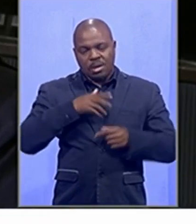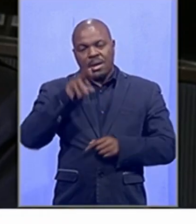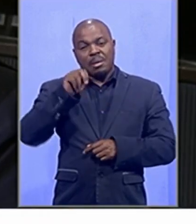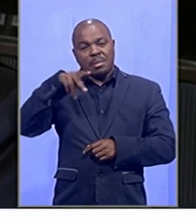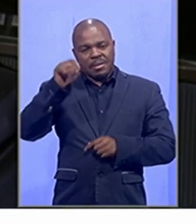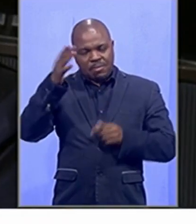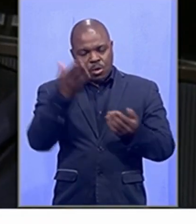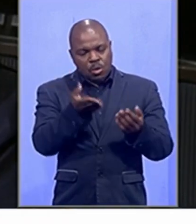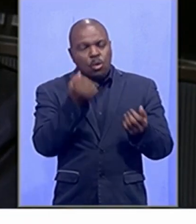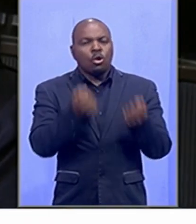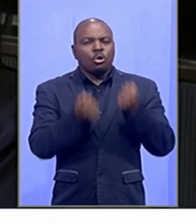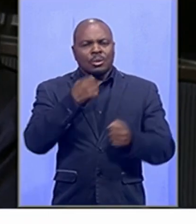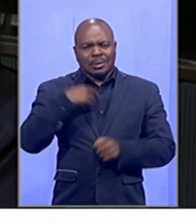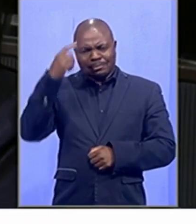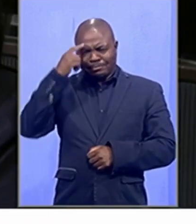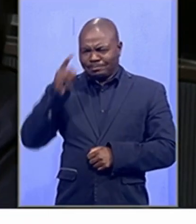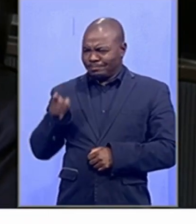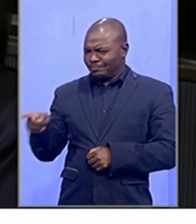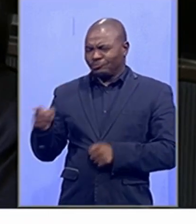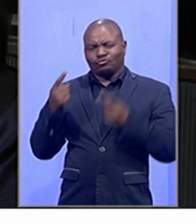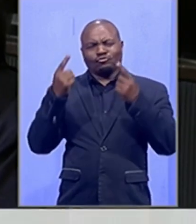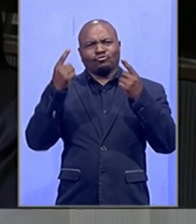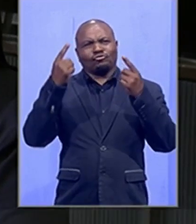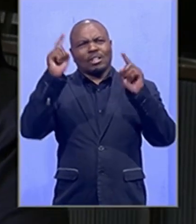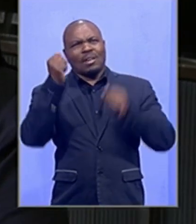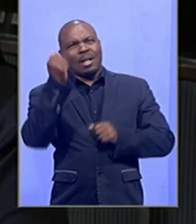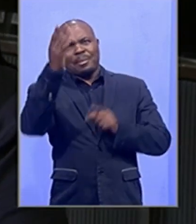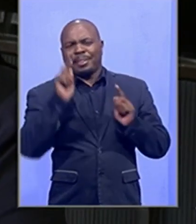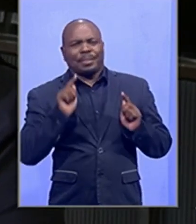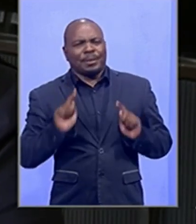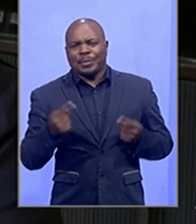that there are no reasonable prospects of success on appeal.